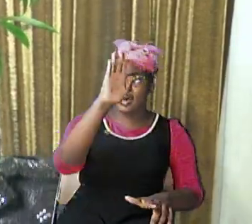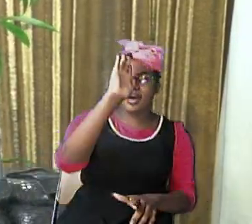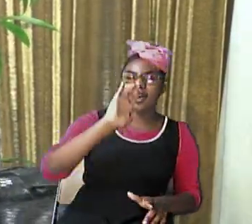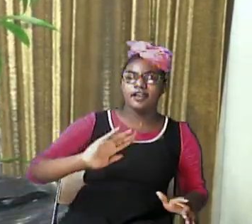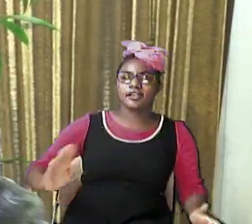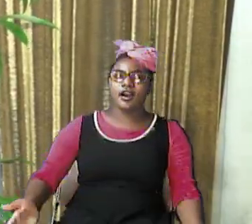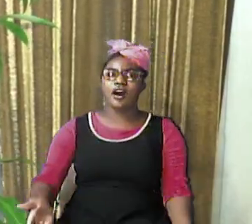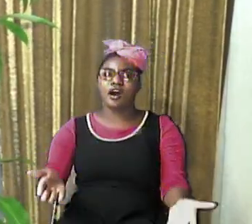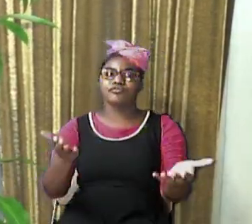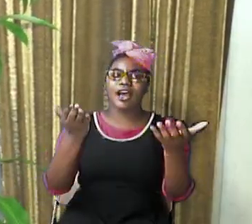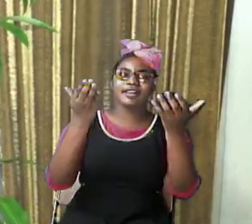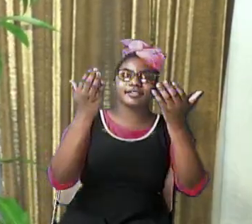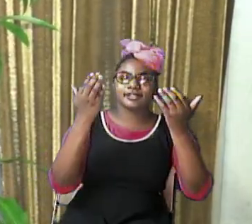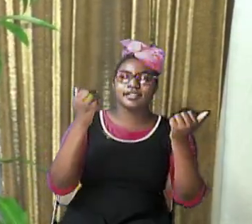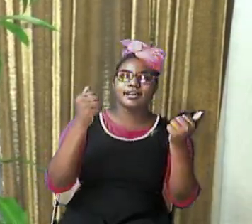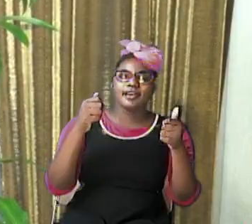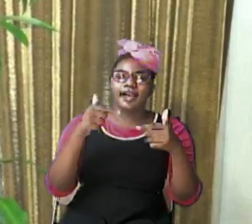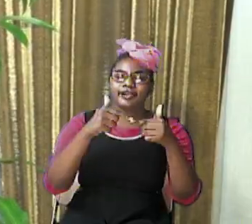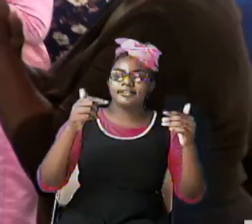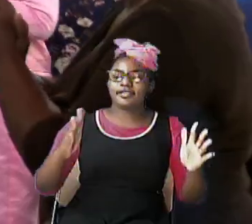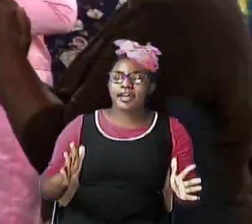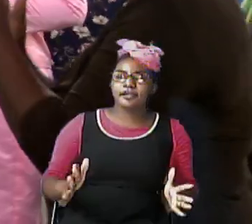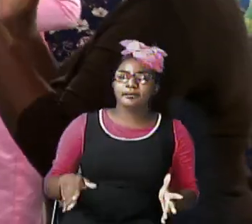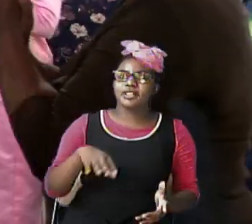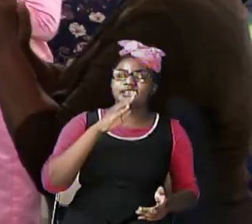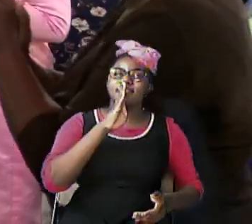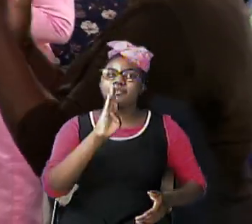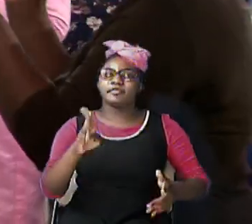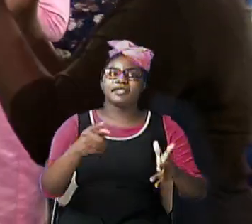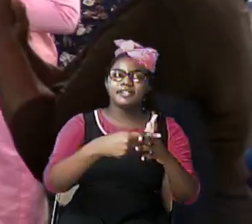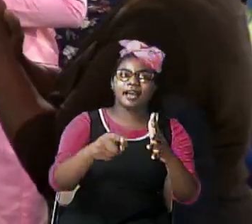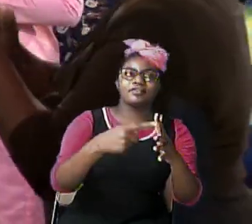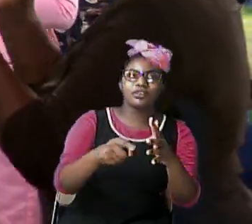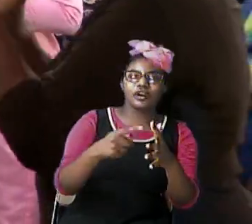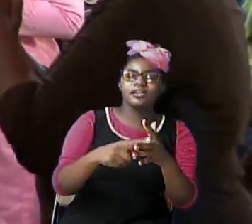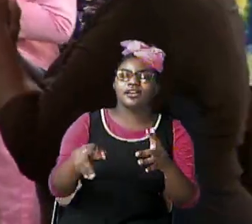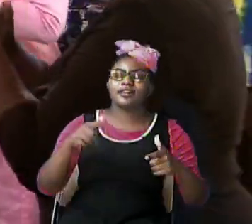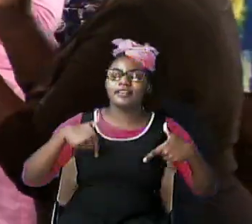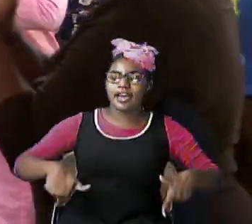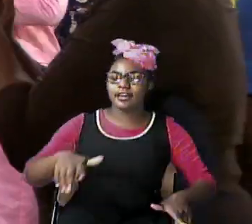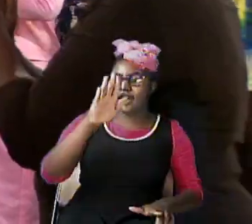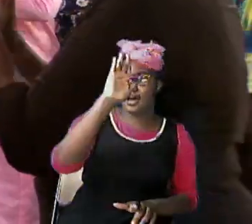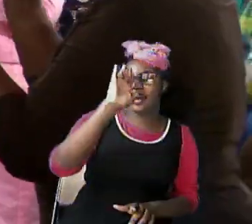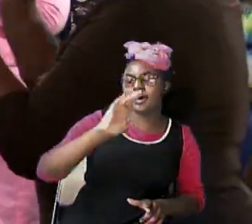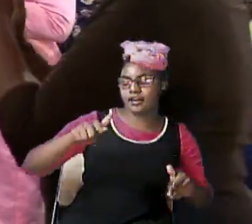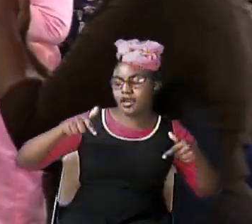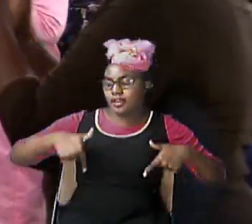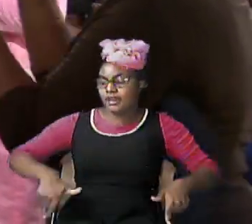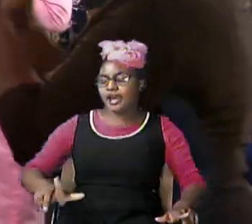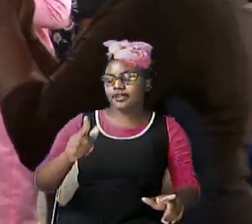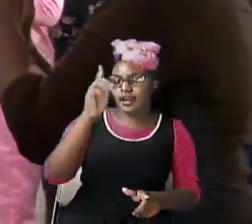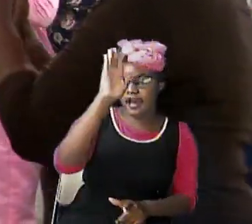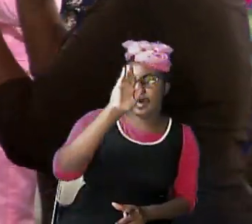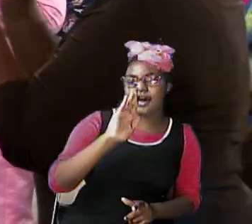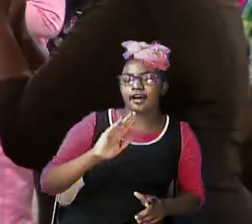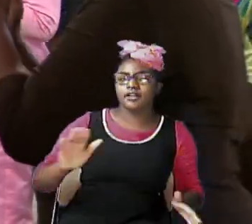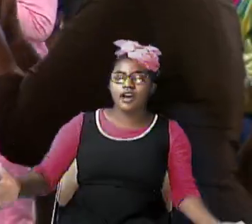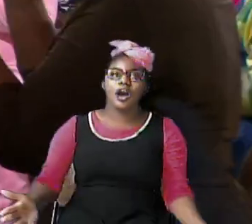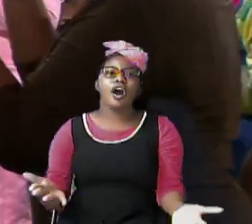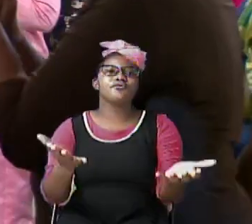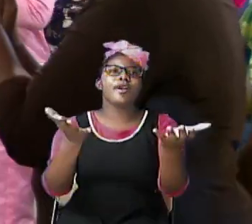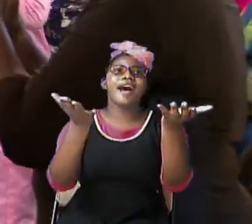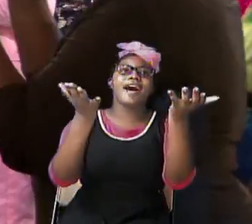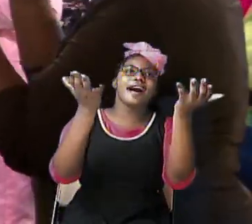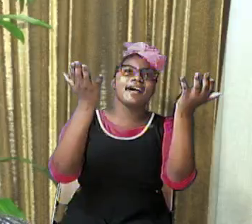God arise. Oh, yes, and his enemies. Let God, let God, let